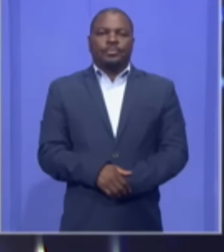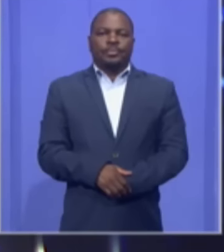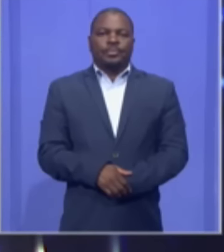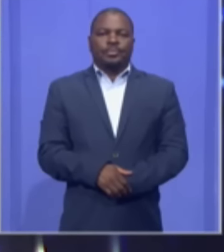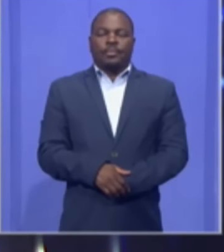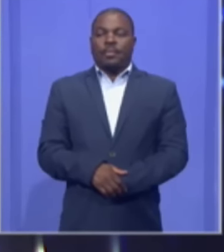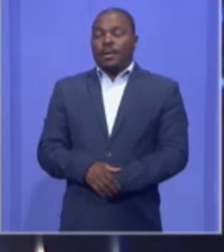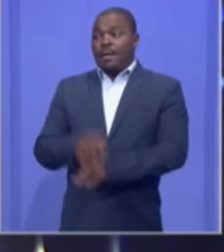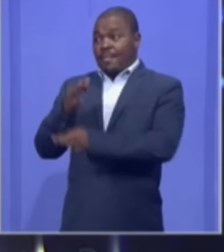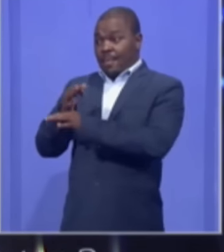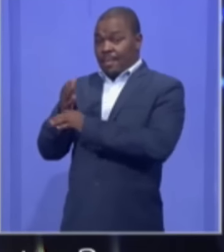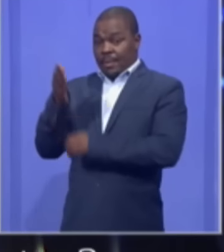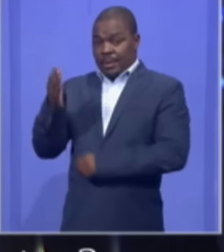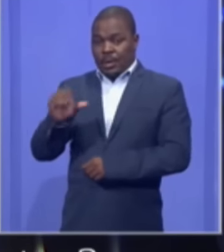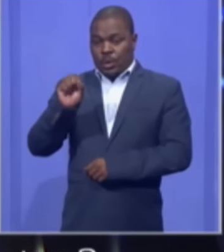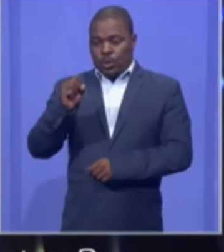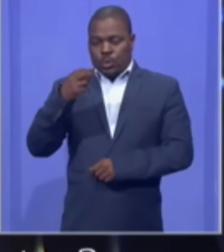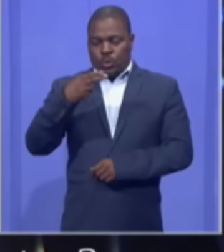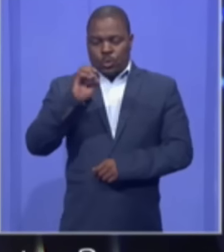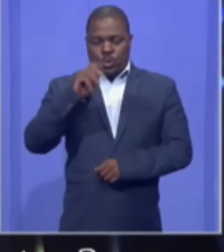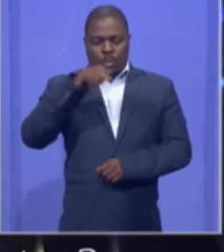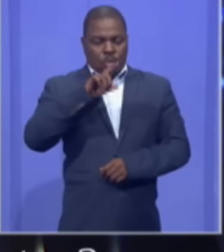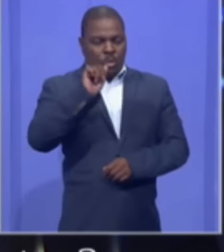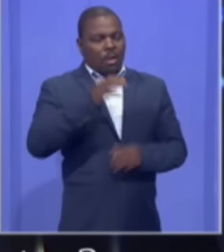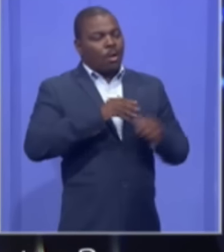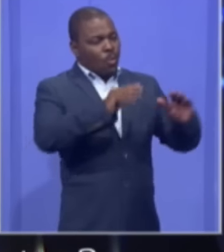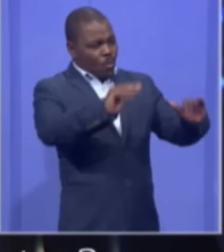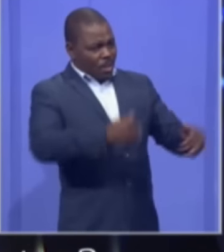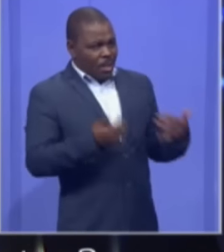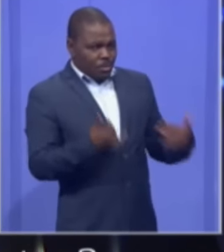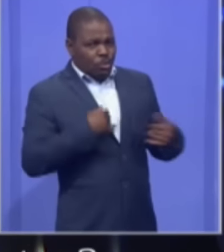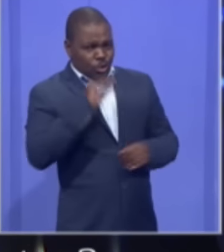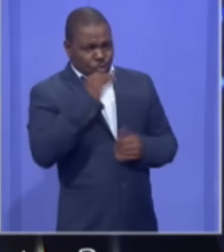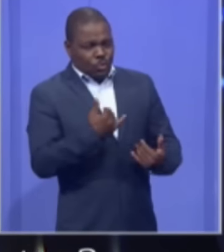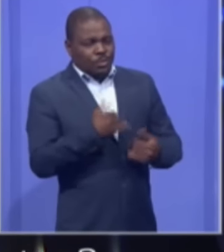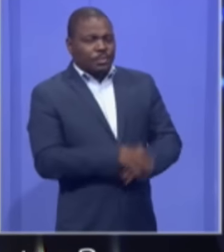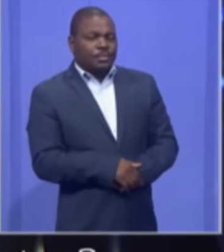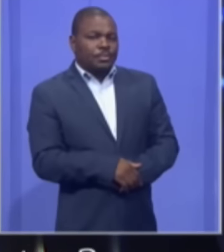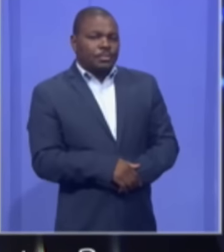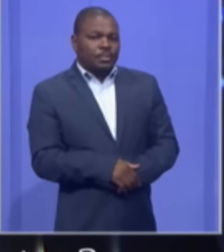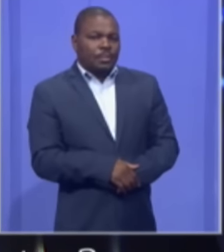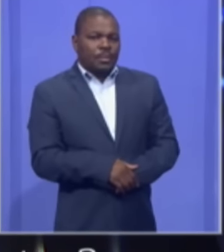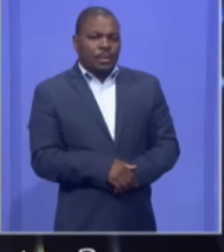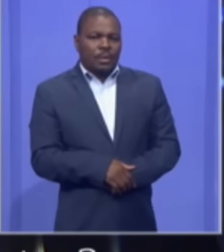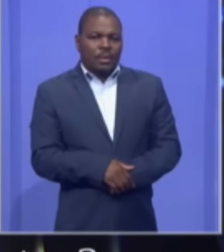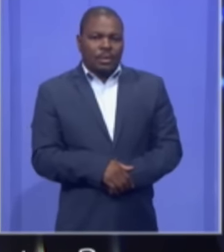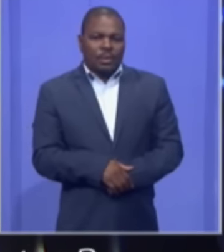Ntate Shupola, re a amohela ditabeng tsa rona tsa Sesotho phirimaneng ena.